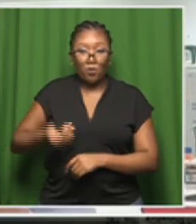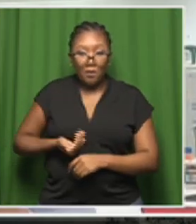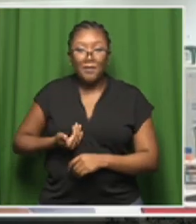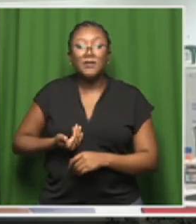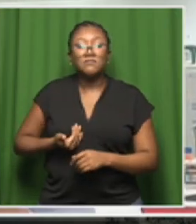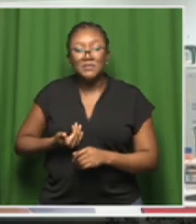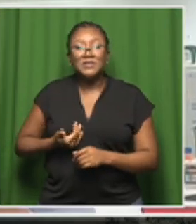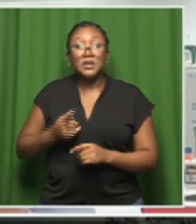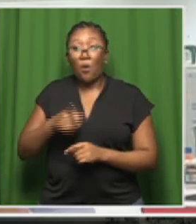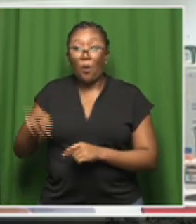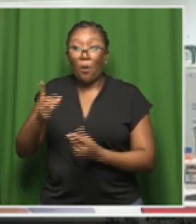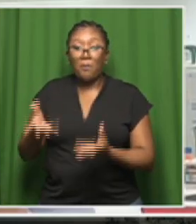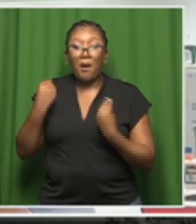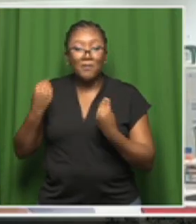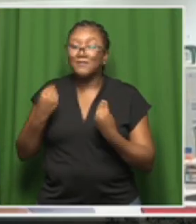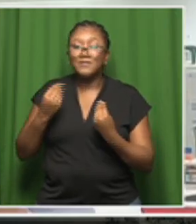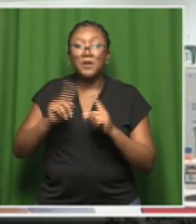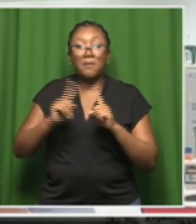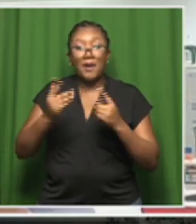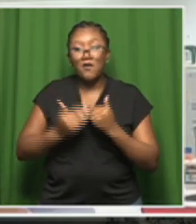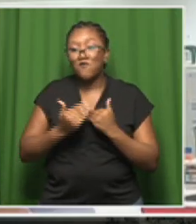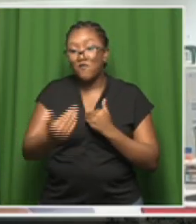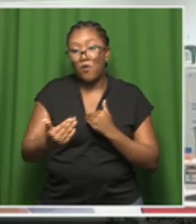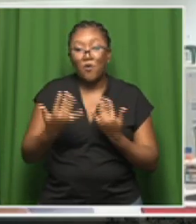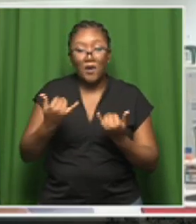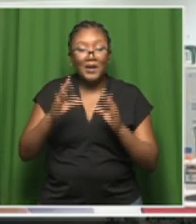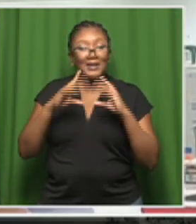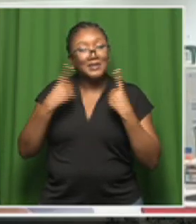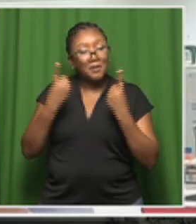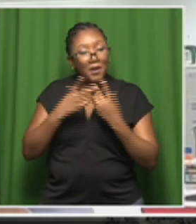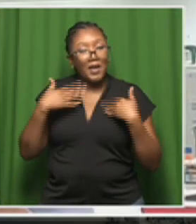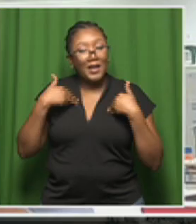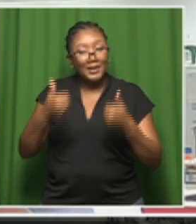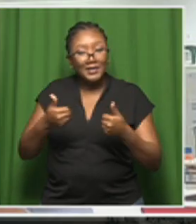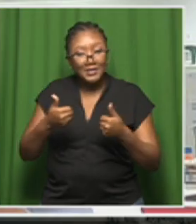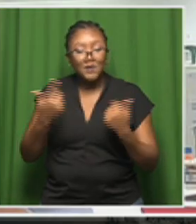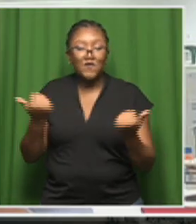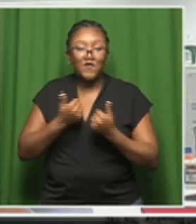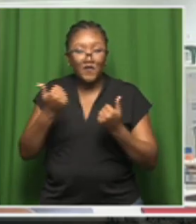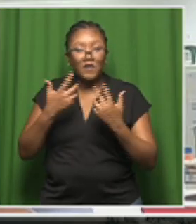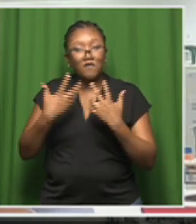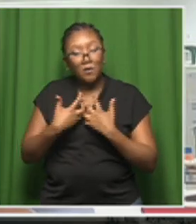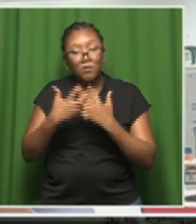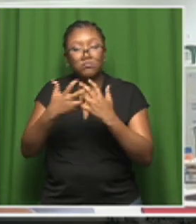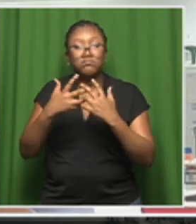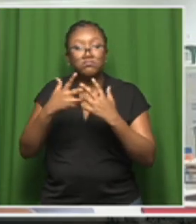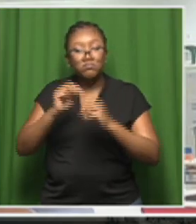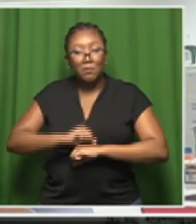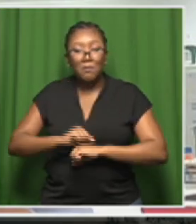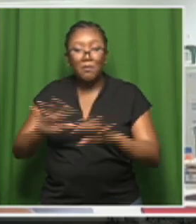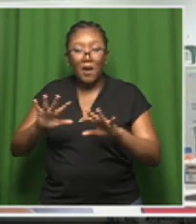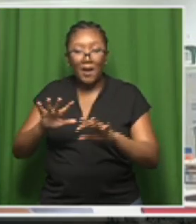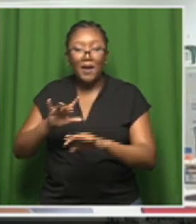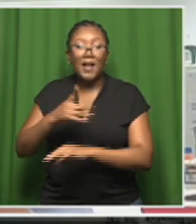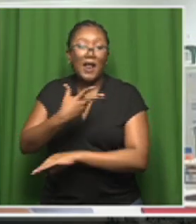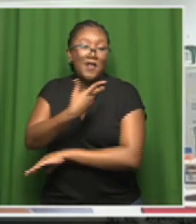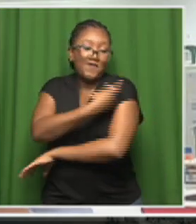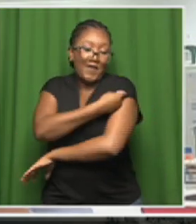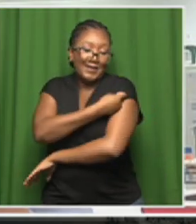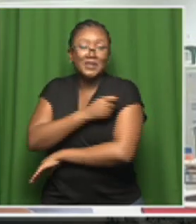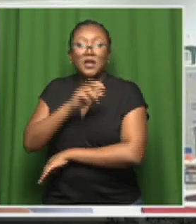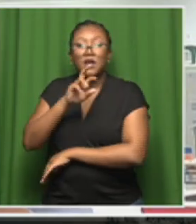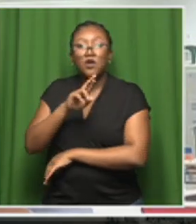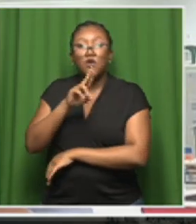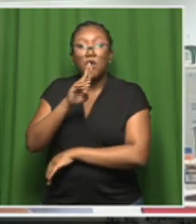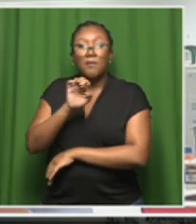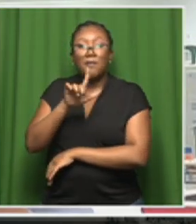of what people can do going forward, the Department of Health has implemented the rubella vaccine in 2024. So